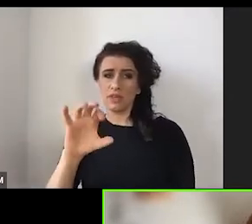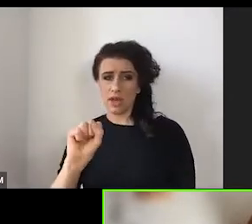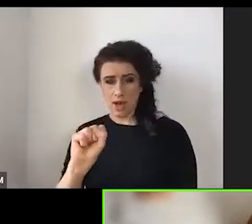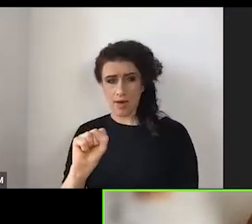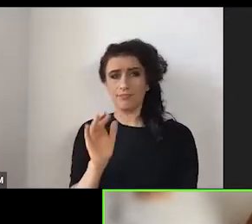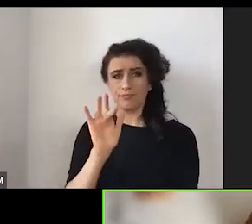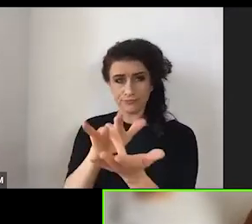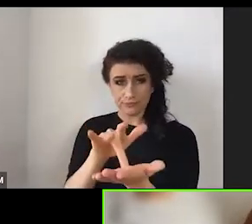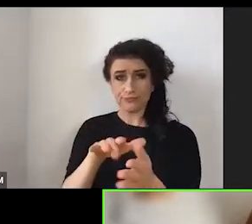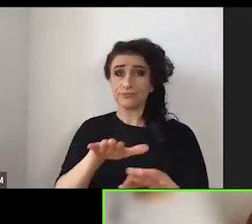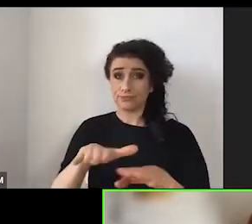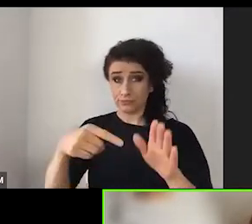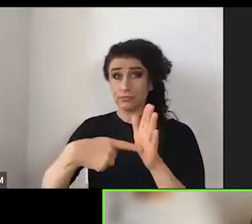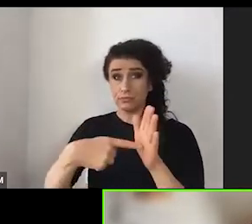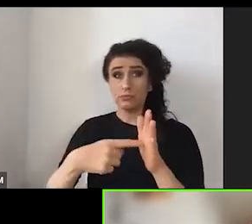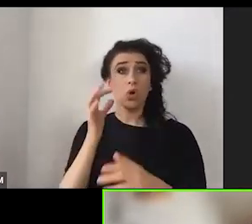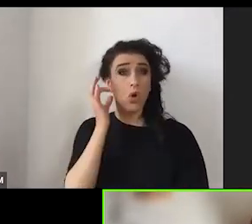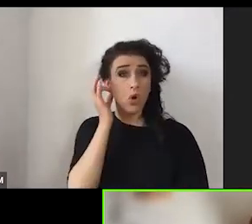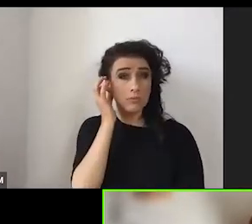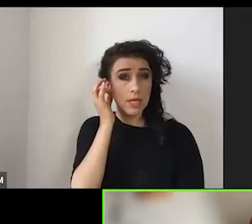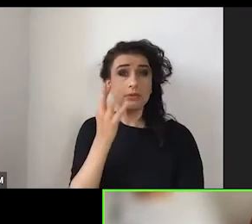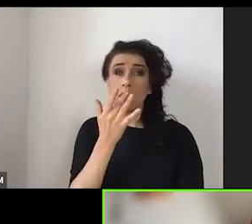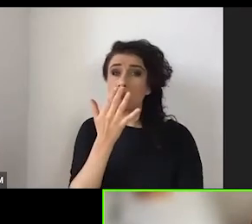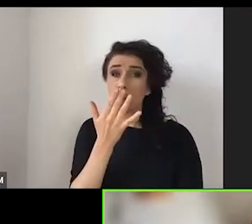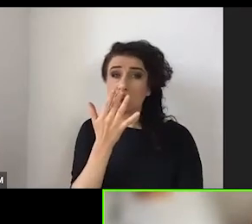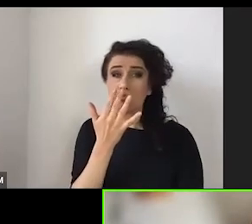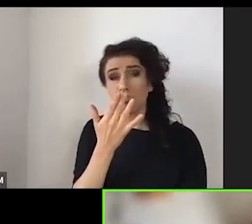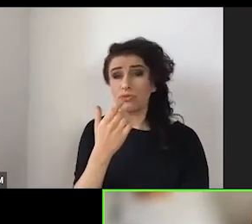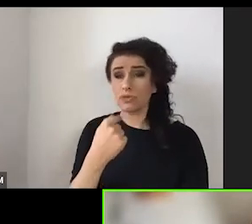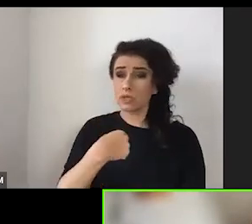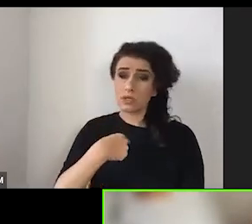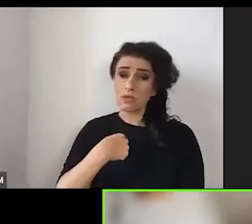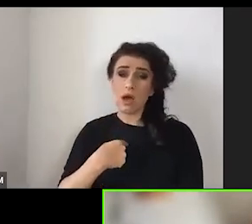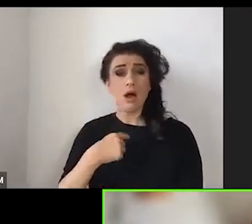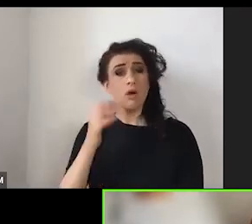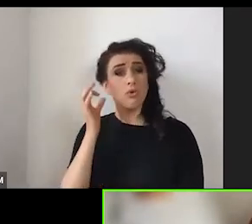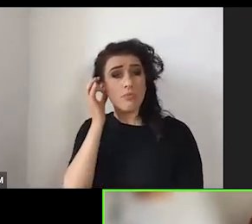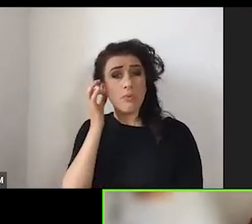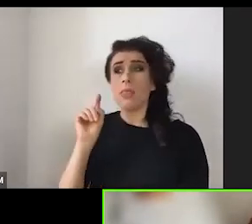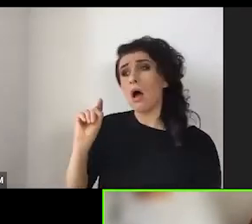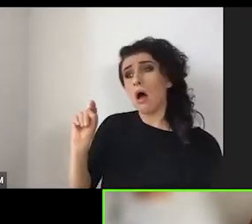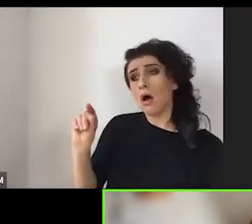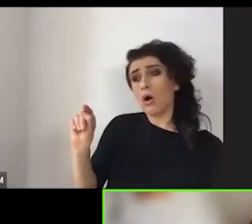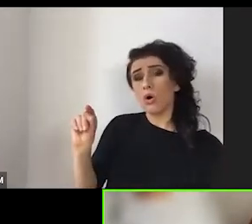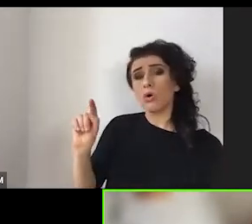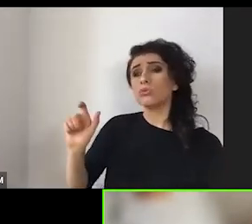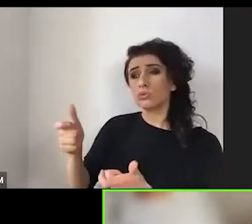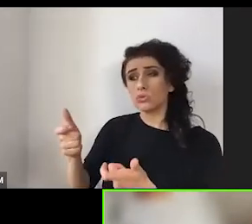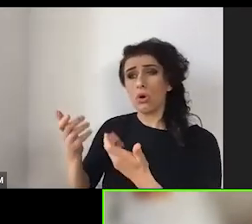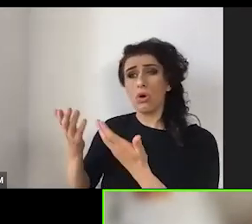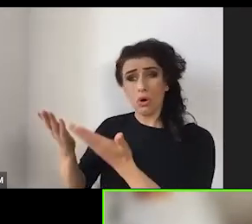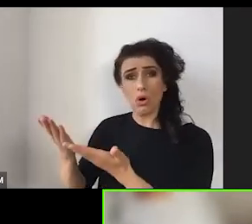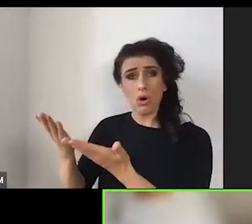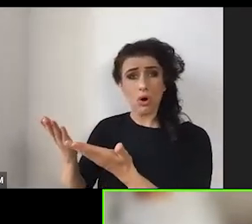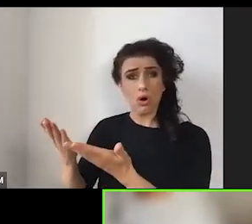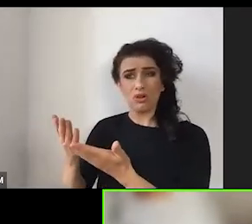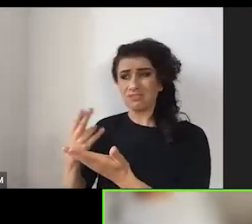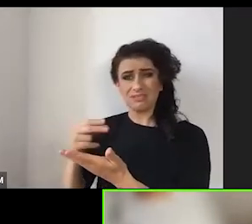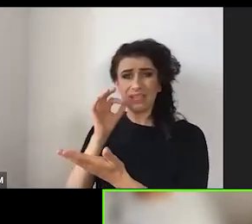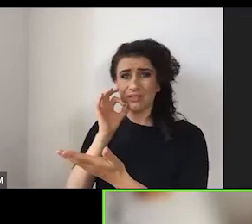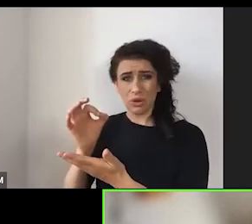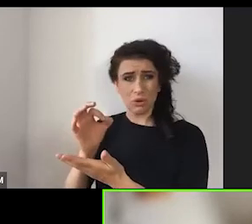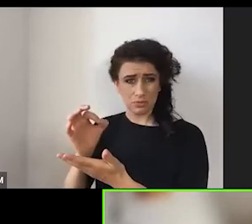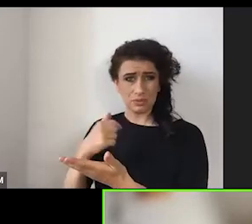right to see my children, you know. I don't know if this happens in Poland, but this can be a case of violence